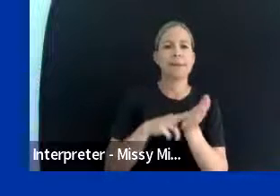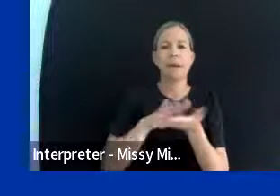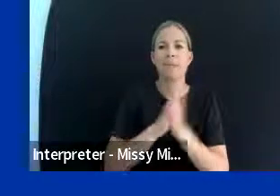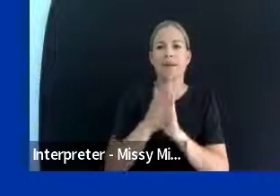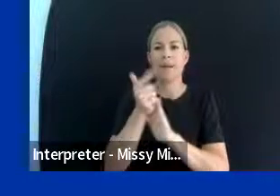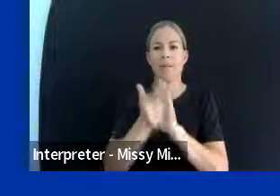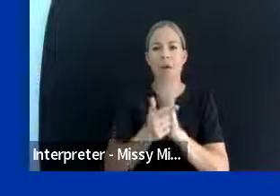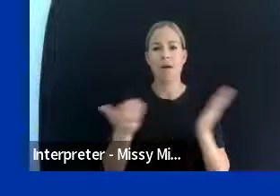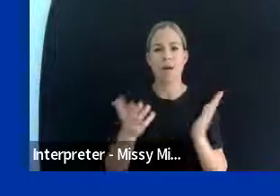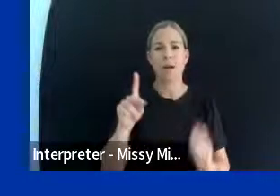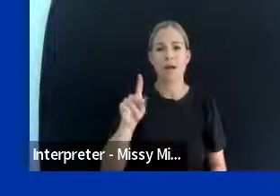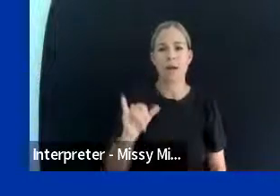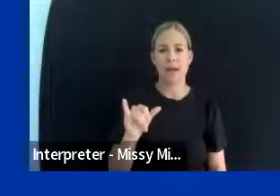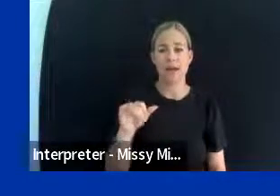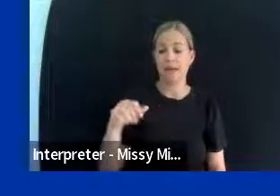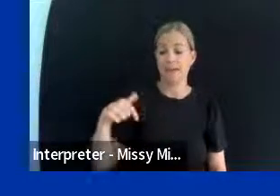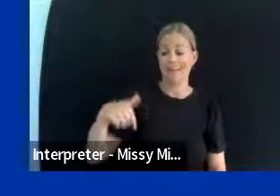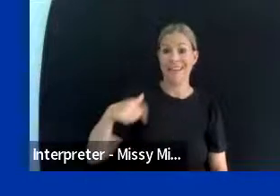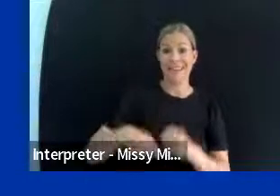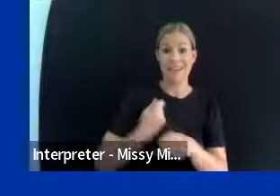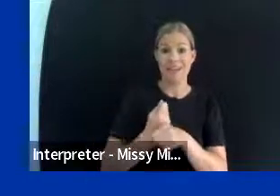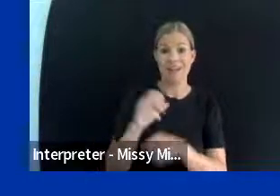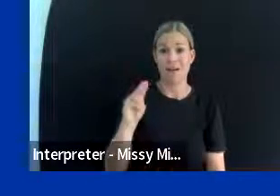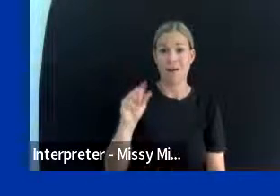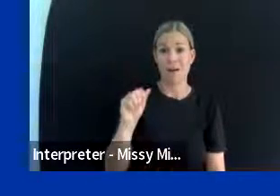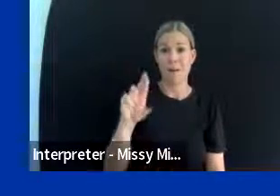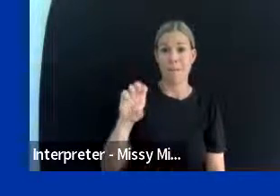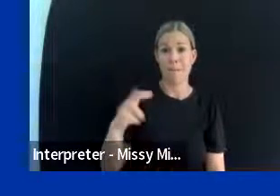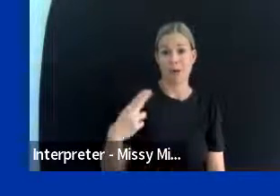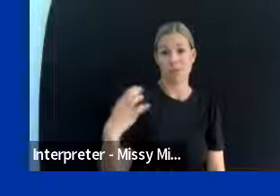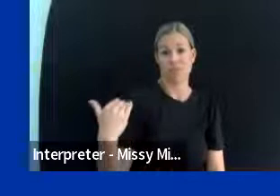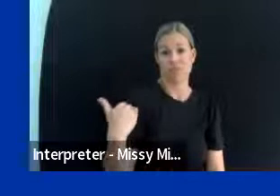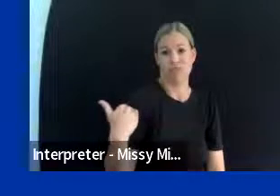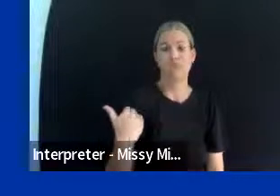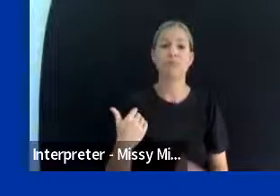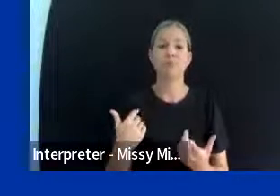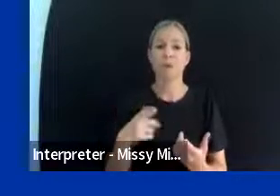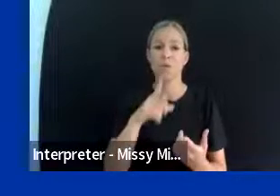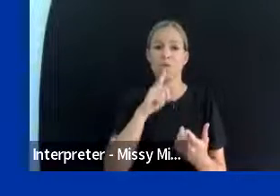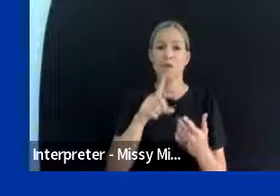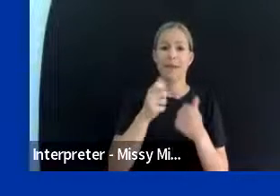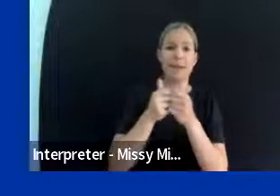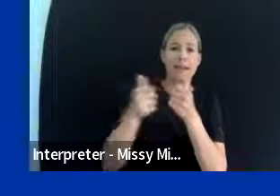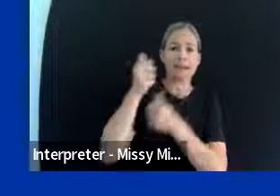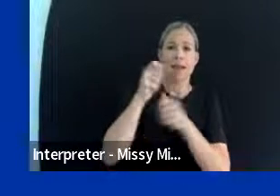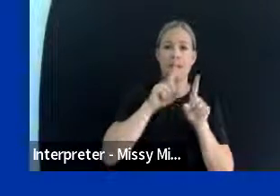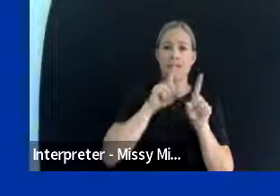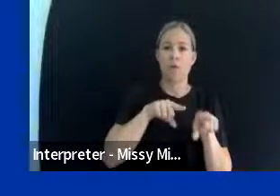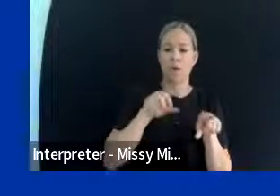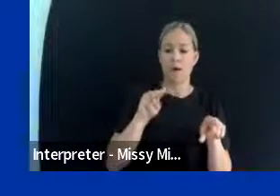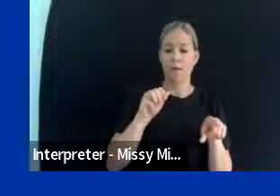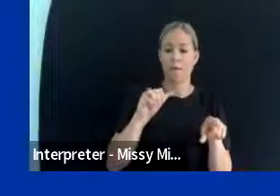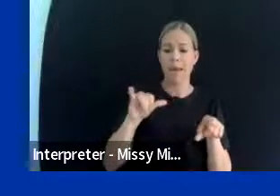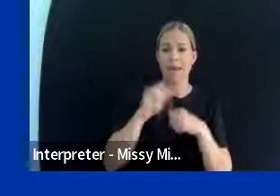in Kentucky just in March of this year. It was initially signed via executive order in May of 2018 by